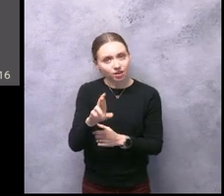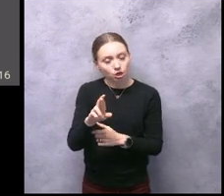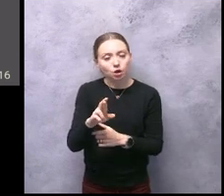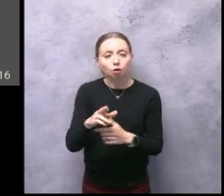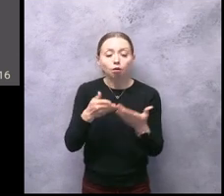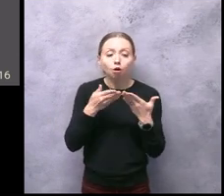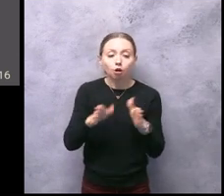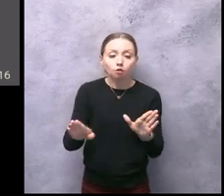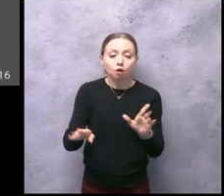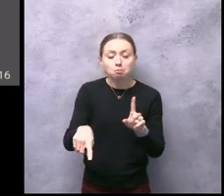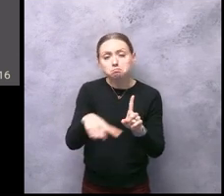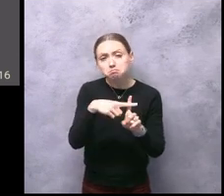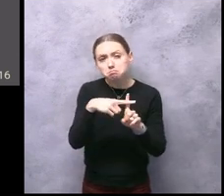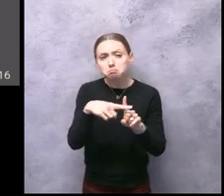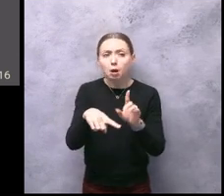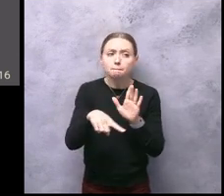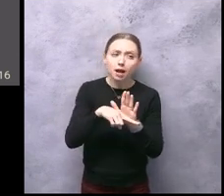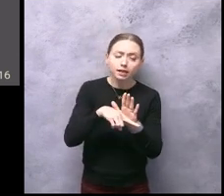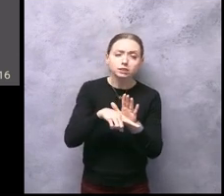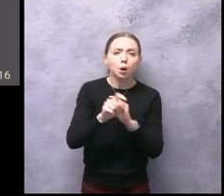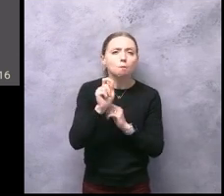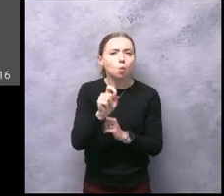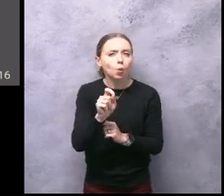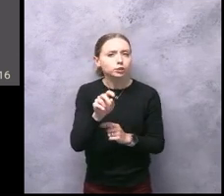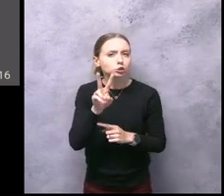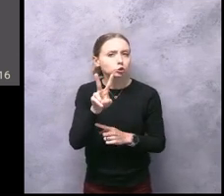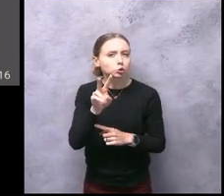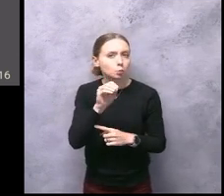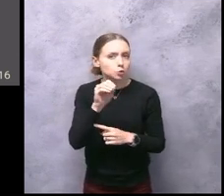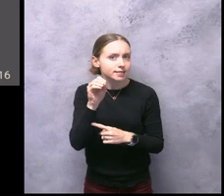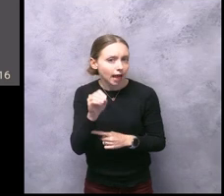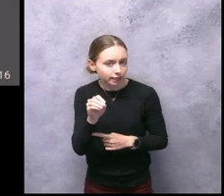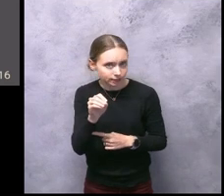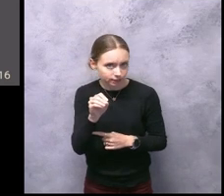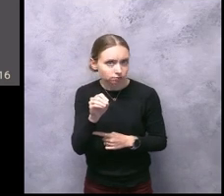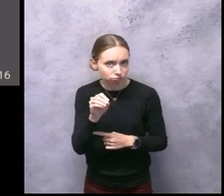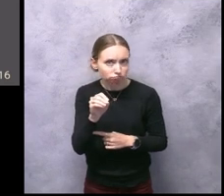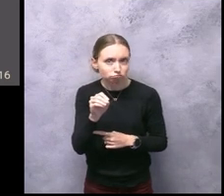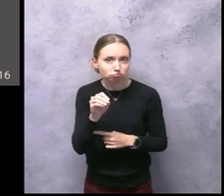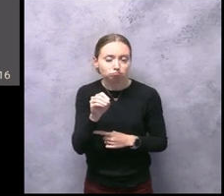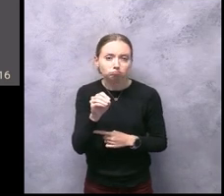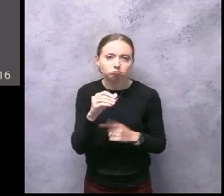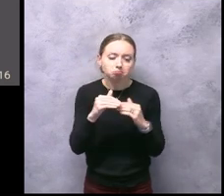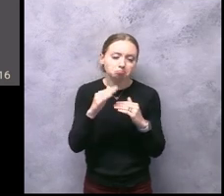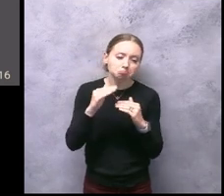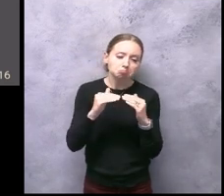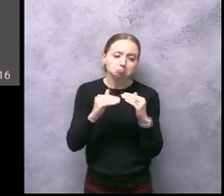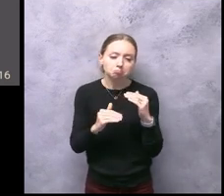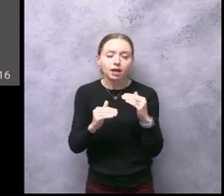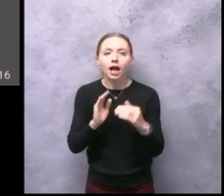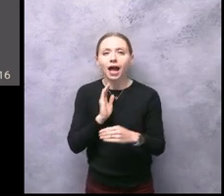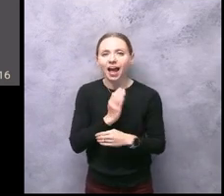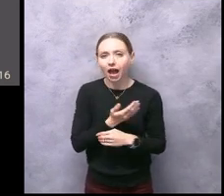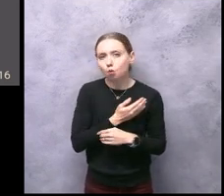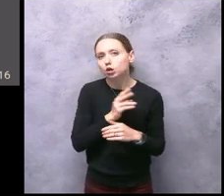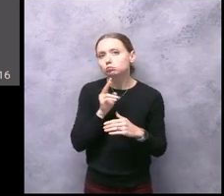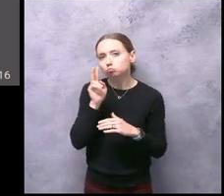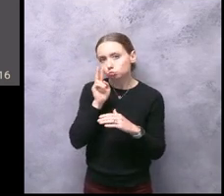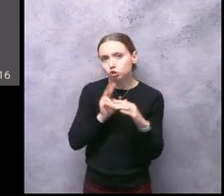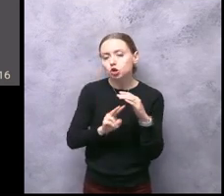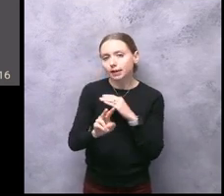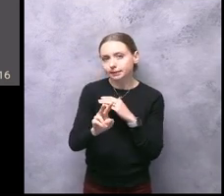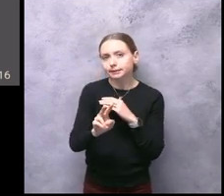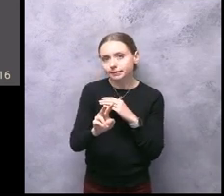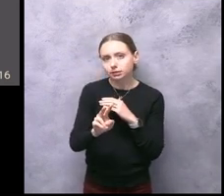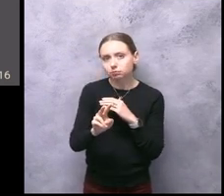minus 0.2% within our projected moderate growth scenario. So the